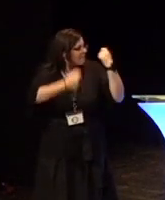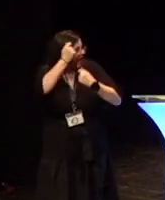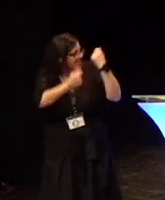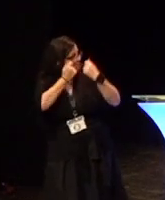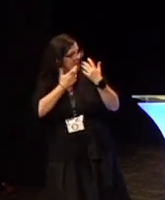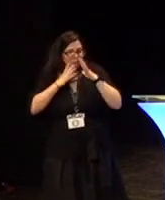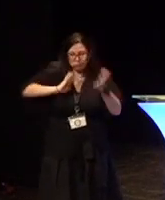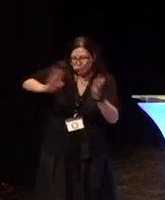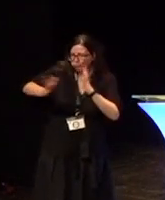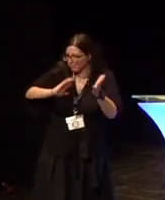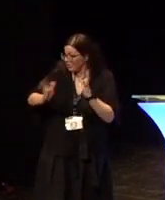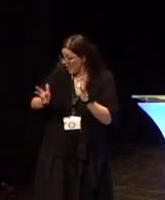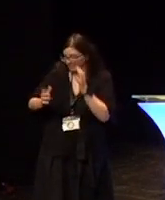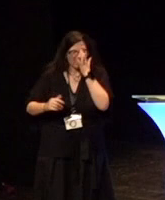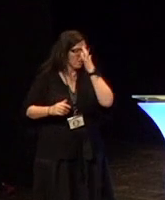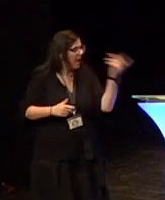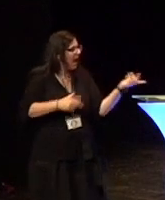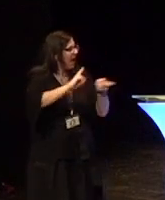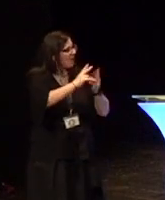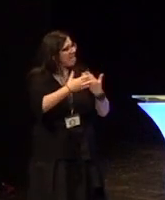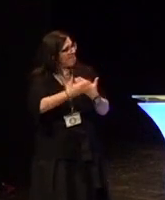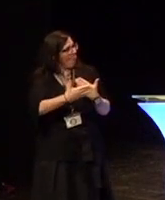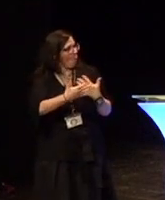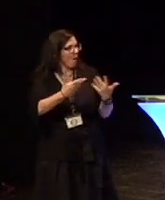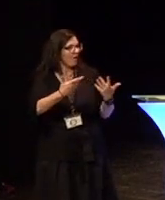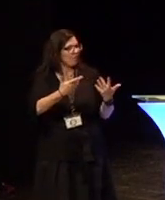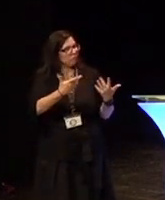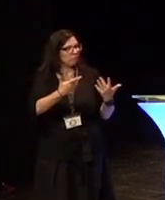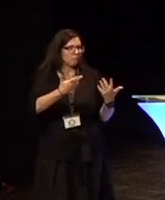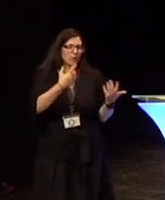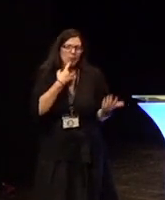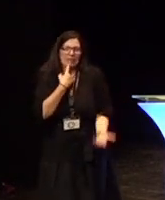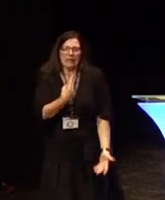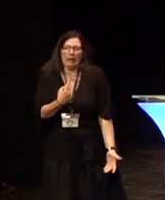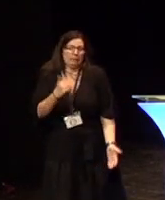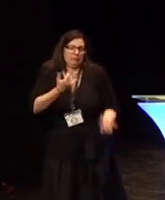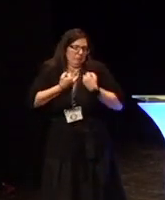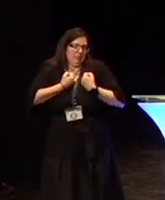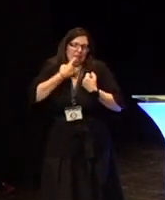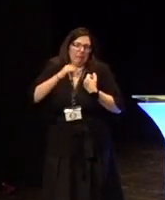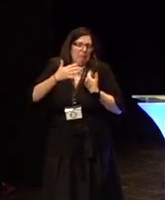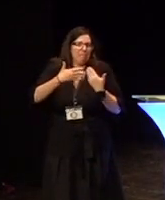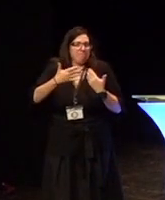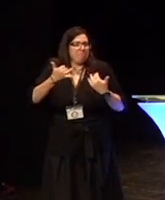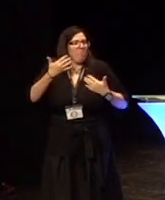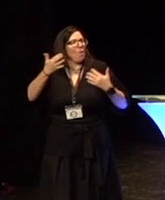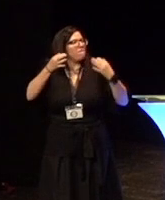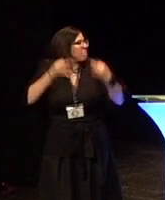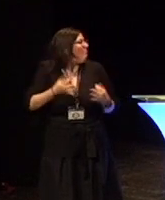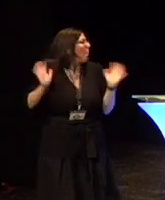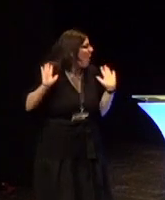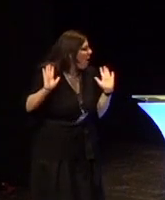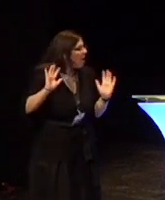things. Deaf people have more natural facial expressions and things like that. How can I say this?